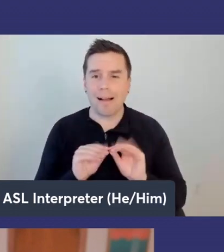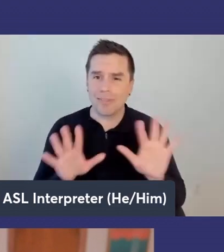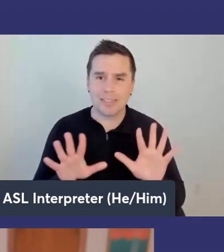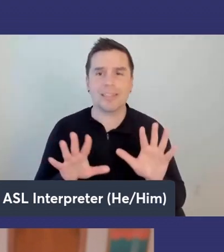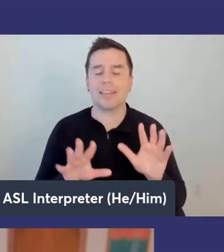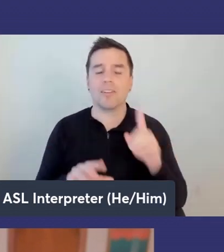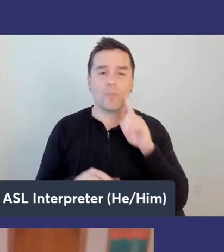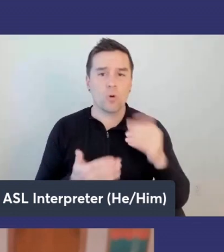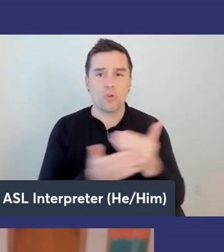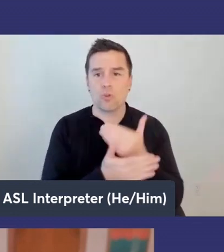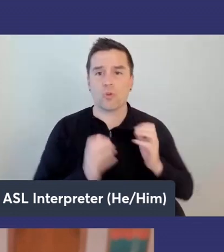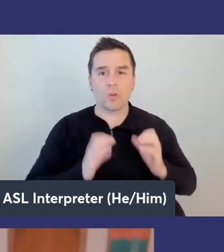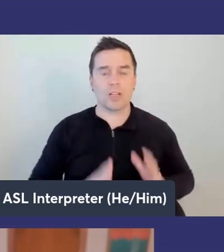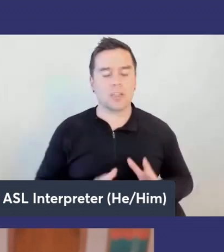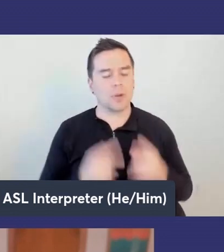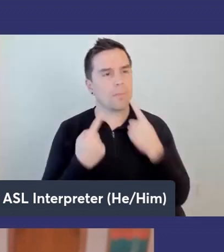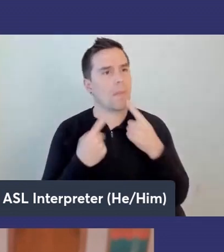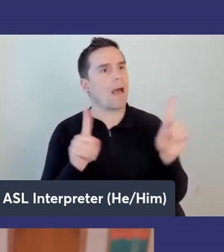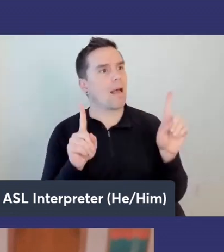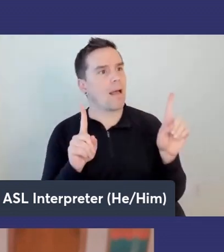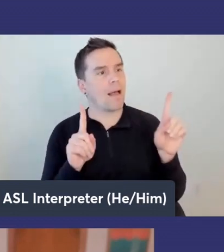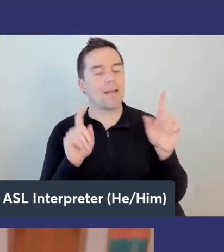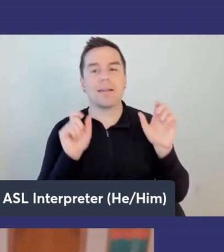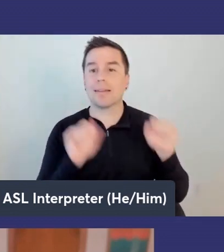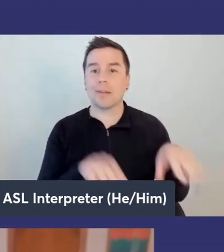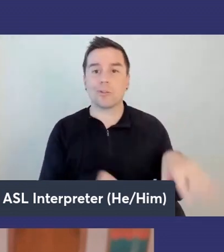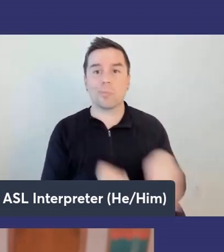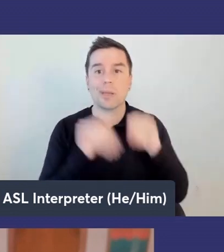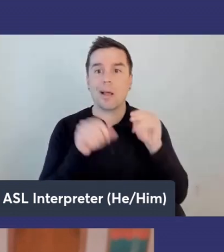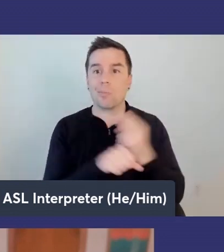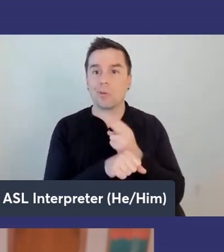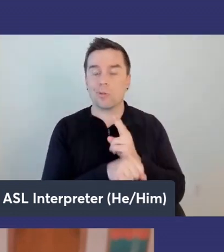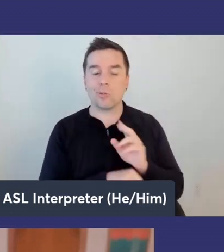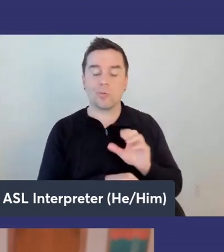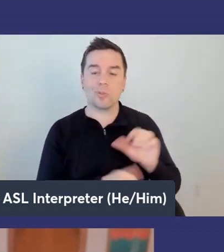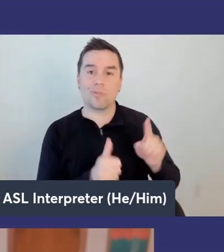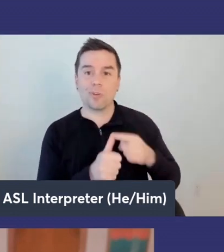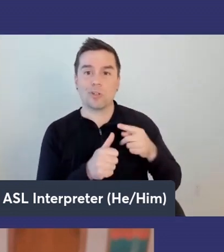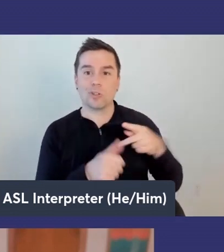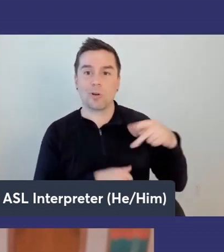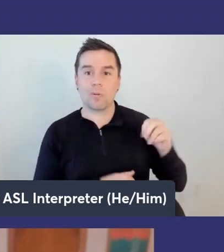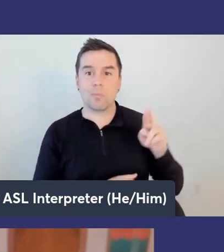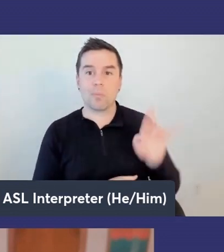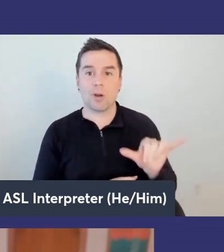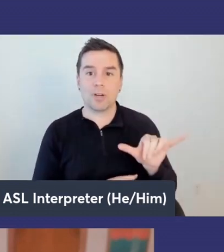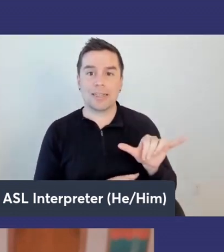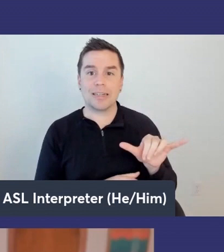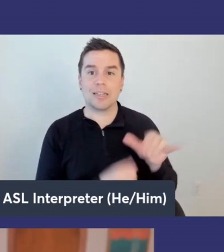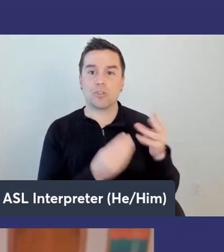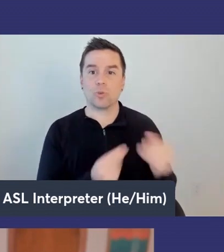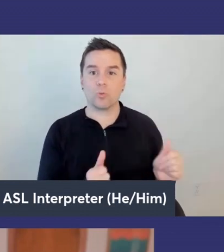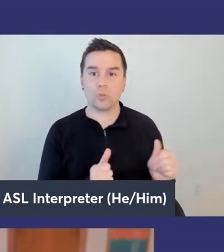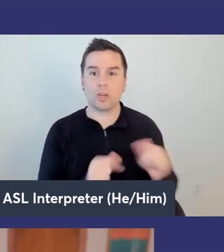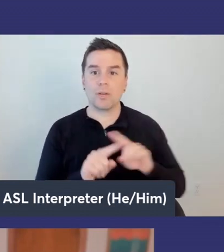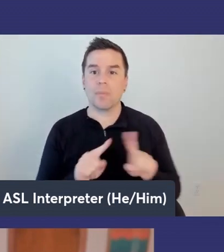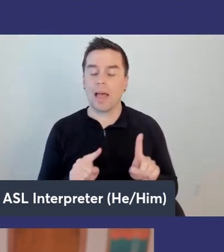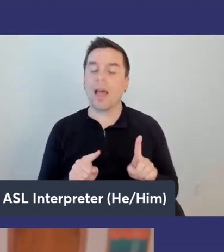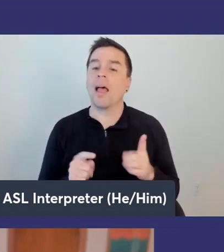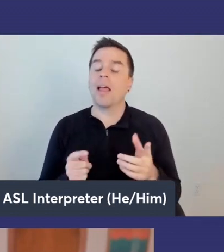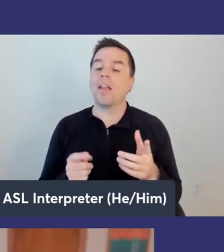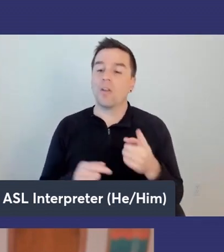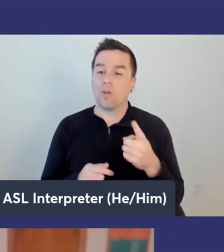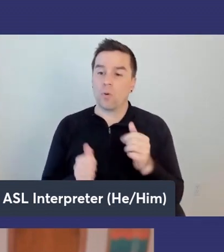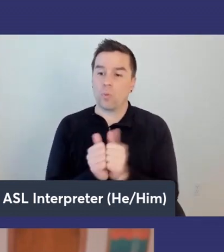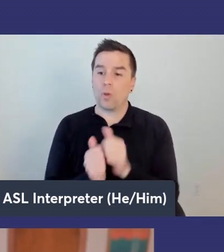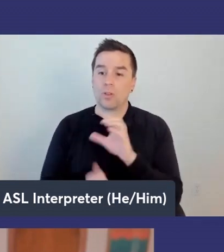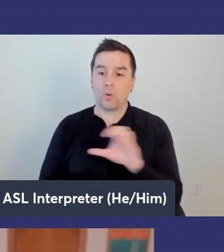up and use the entire first-party solution. Mm-hmm. But at the same time, one of the things we wanted to make sure we did with CodeCatalyst was